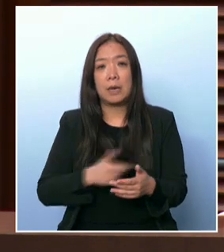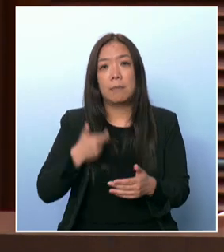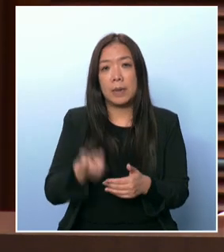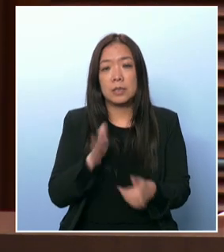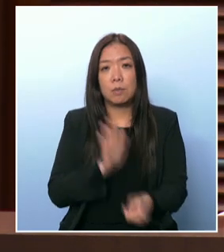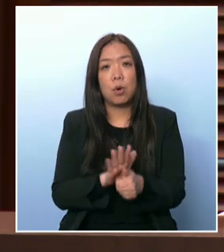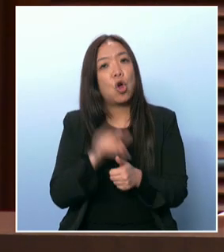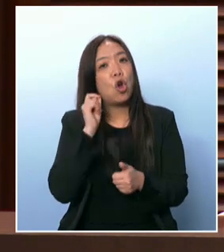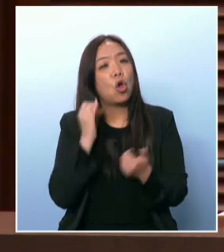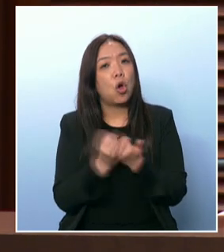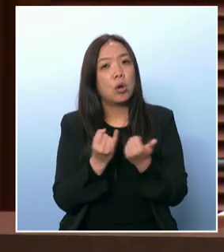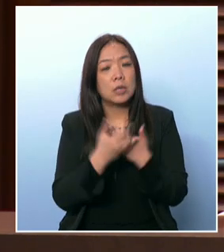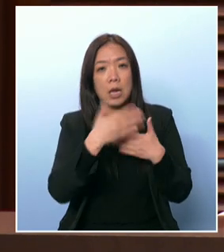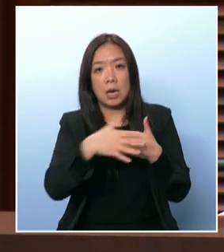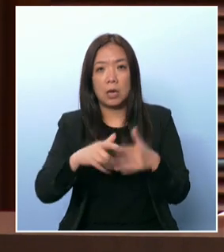study.